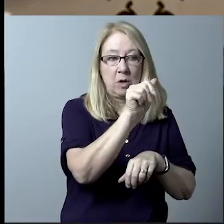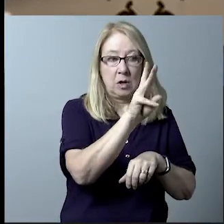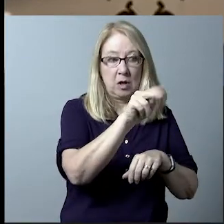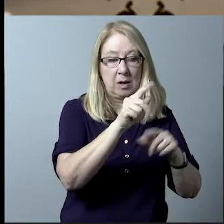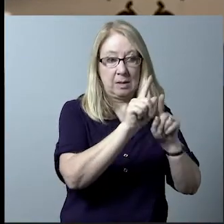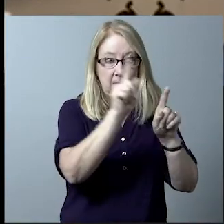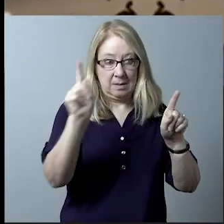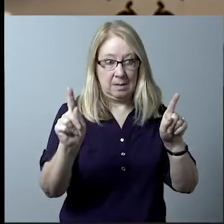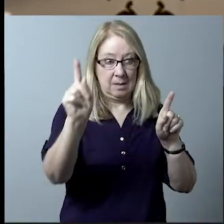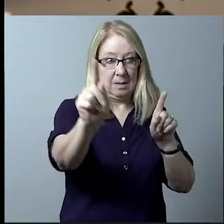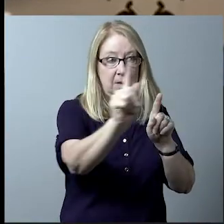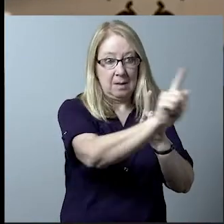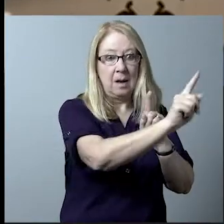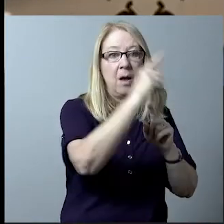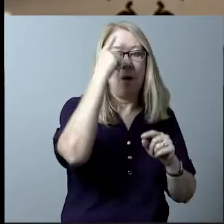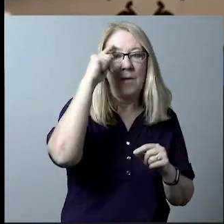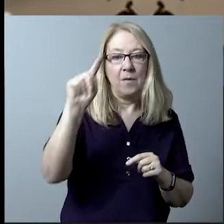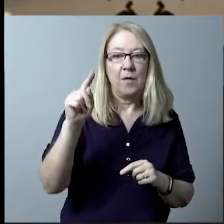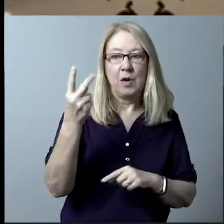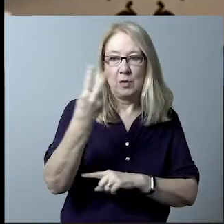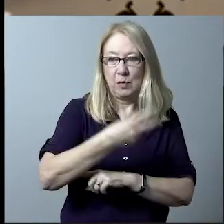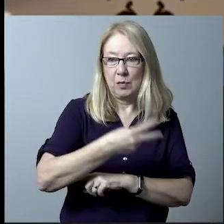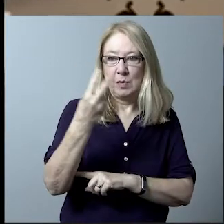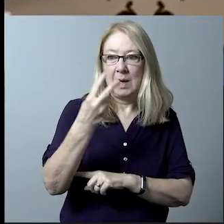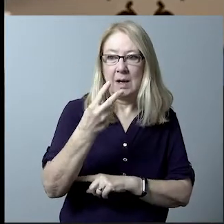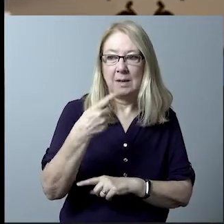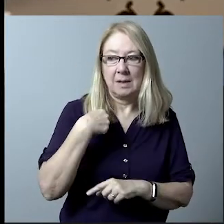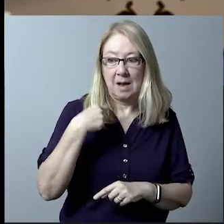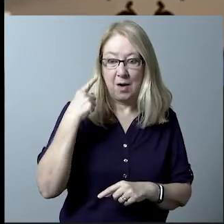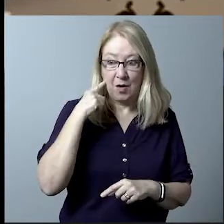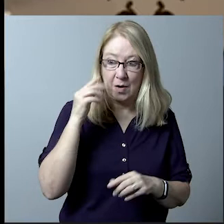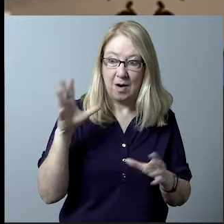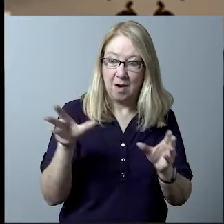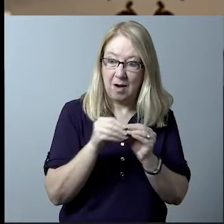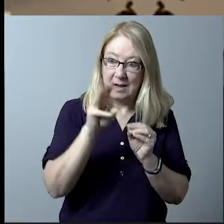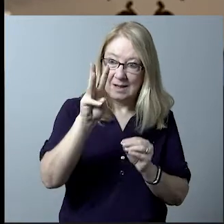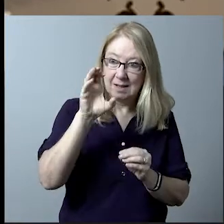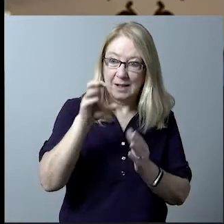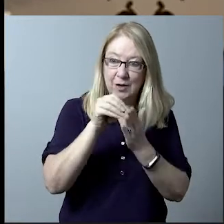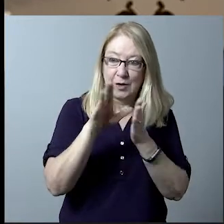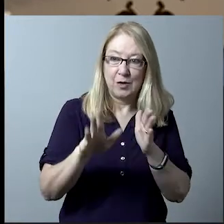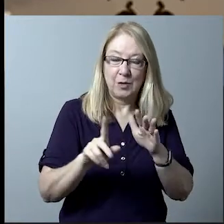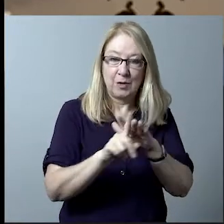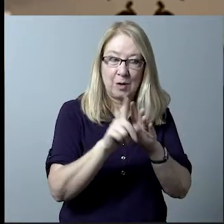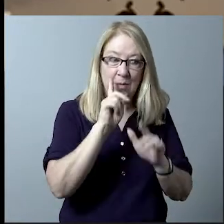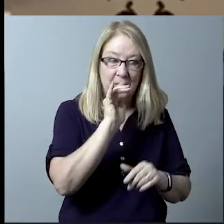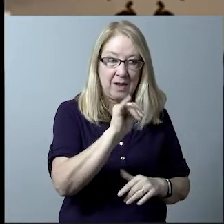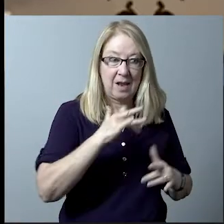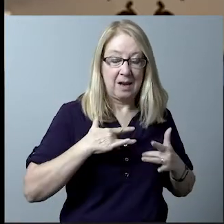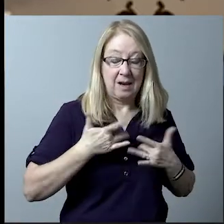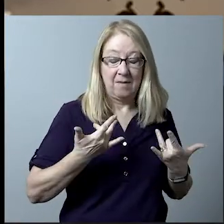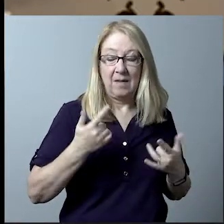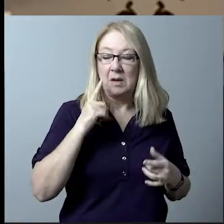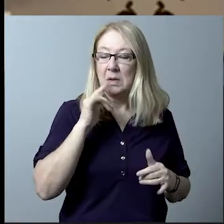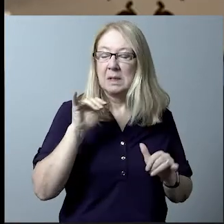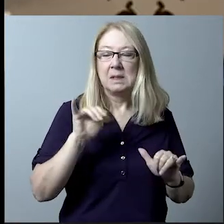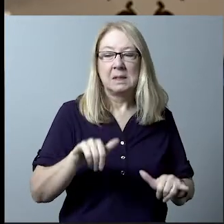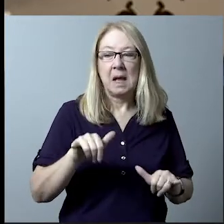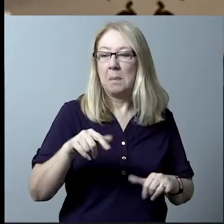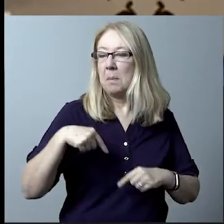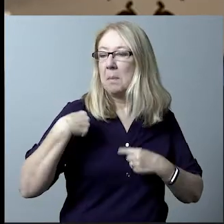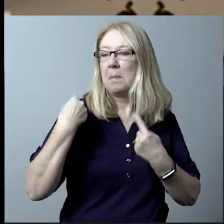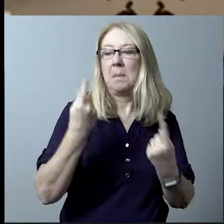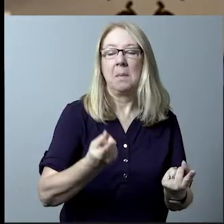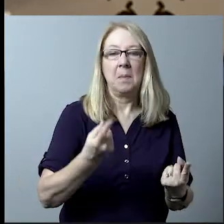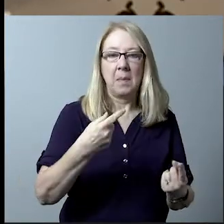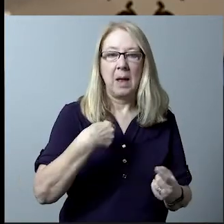Lawn over the course of the 2 days. And I heard 600 students attended the event. Just like any other year, I was pleased